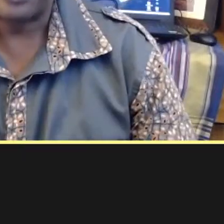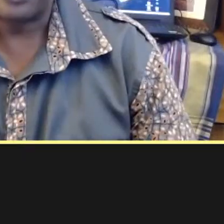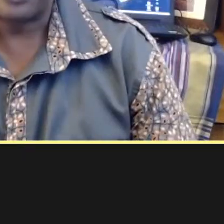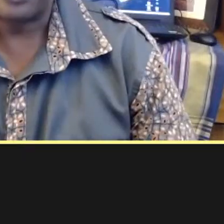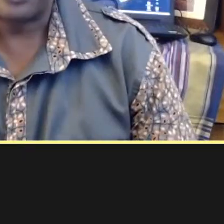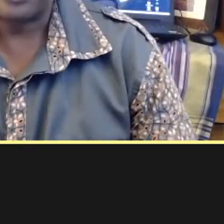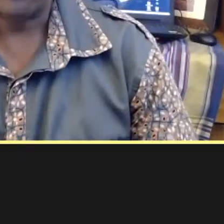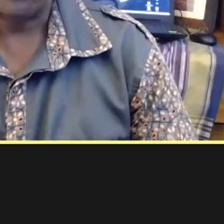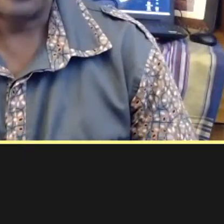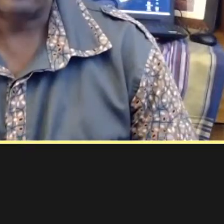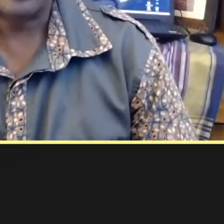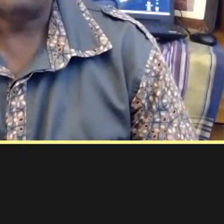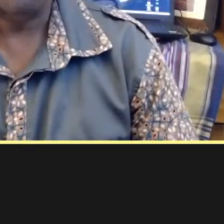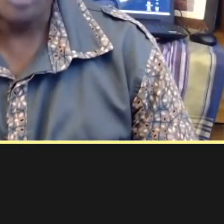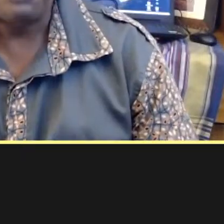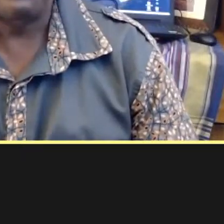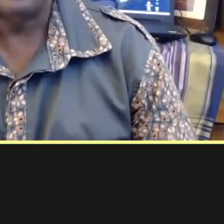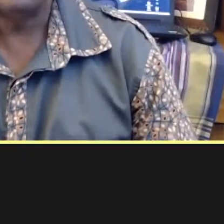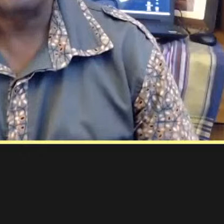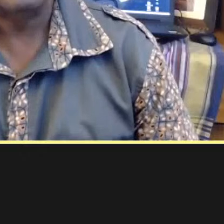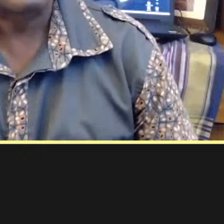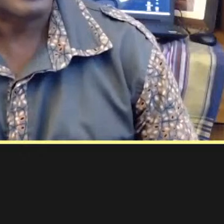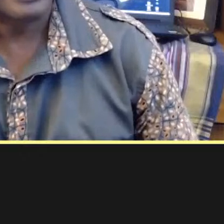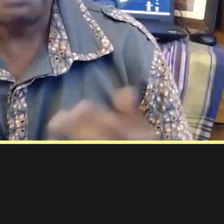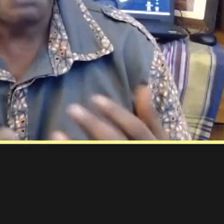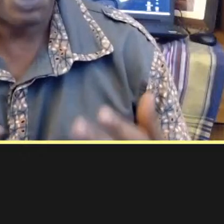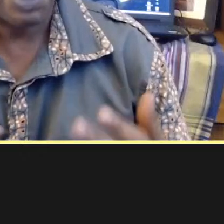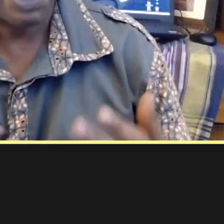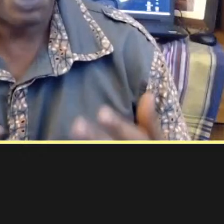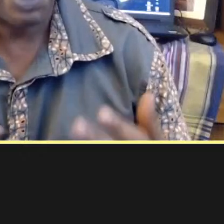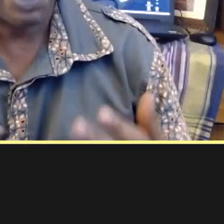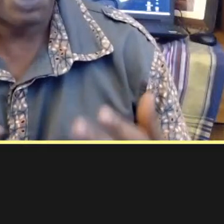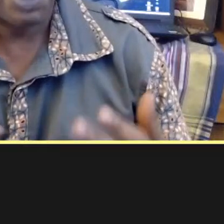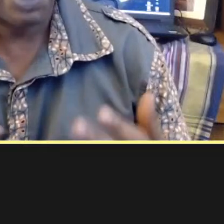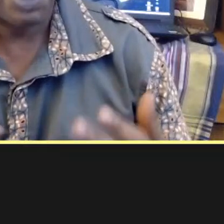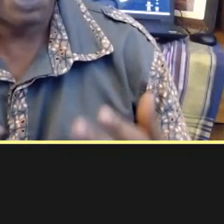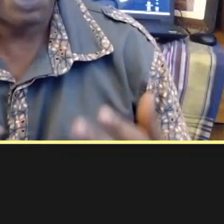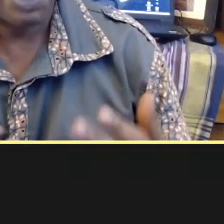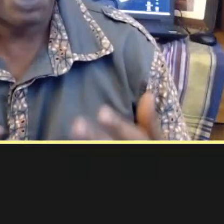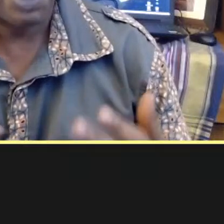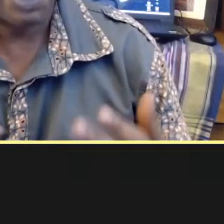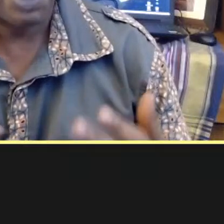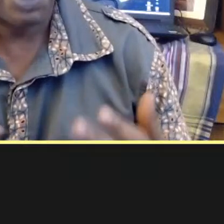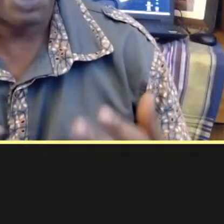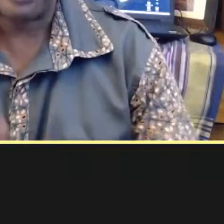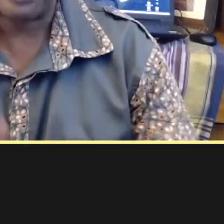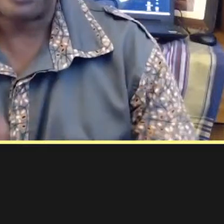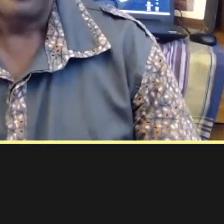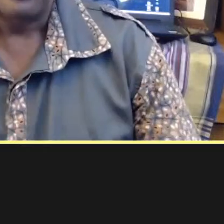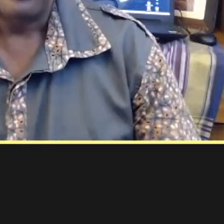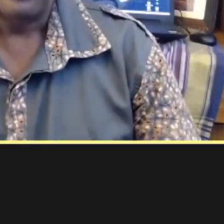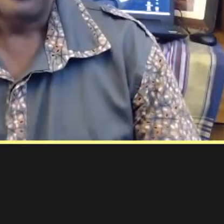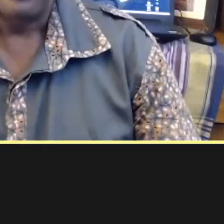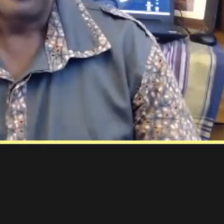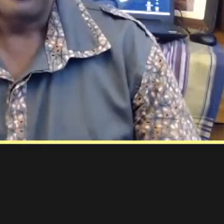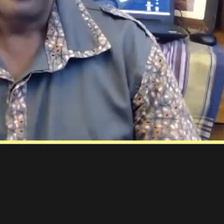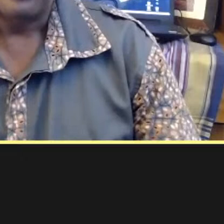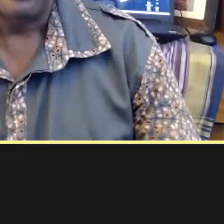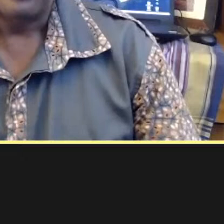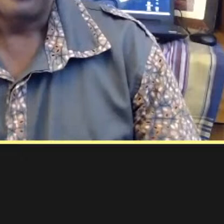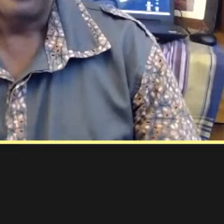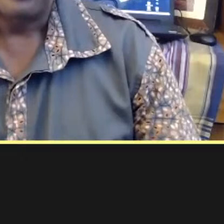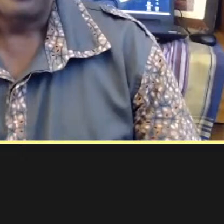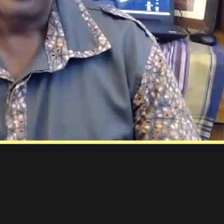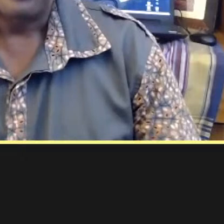it. And so it's not admonishing. It's not really telling them how evil it is, just telling them, hey, you know, be your brother or sister's keeper.